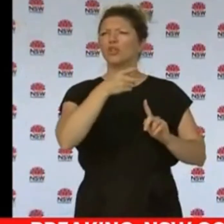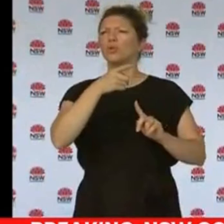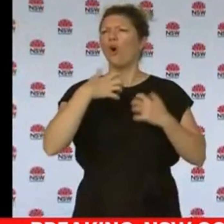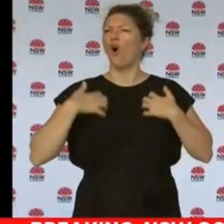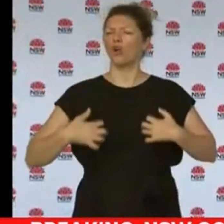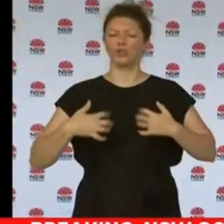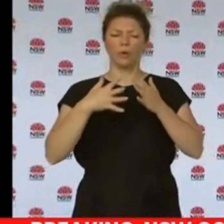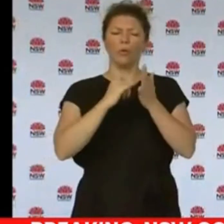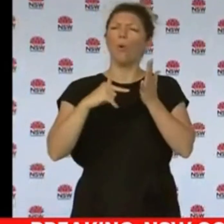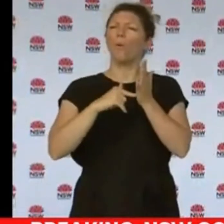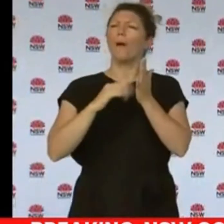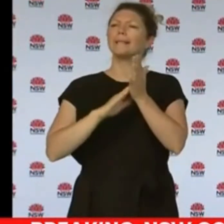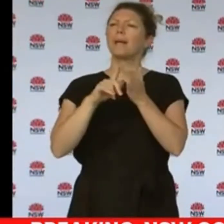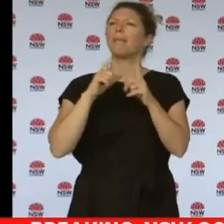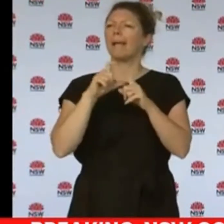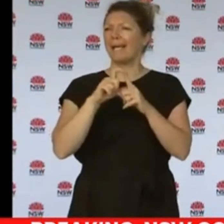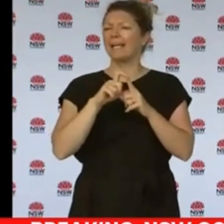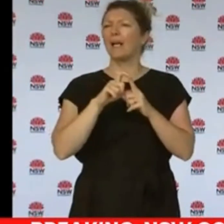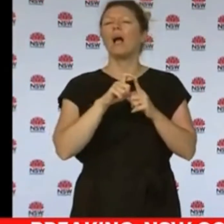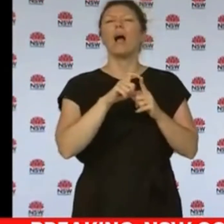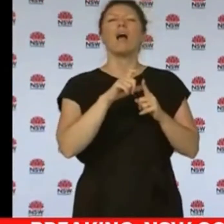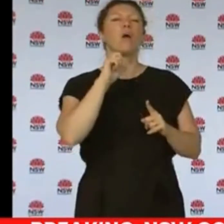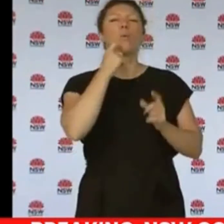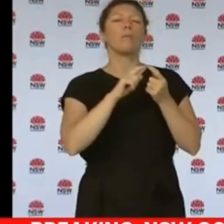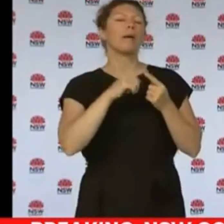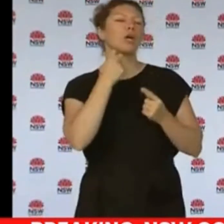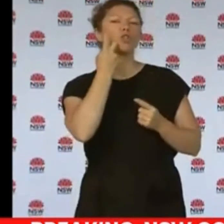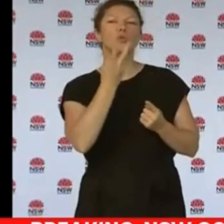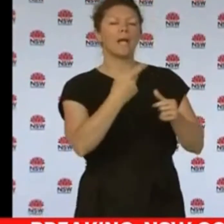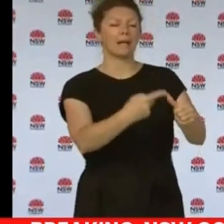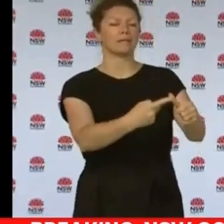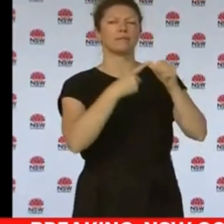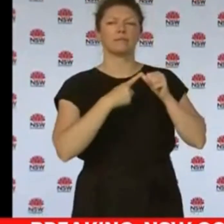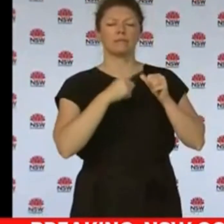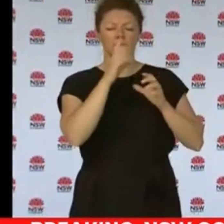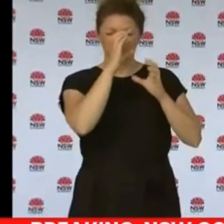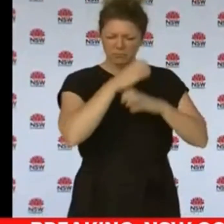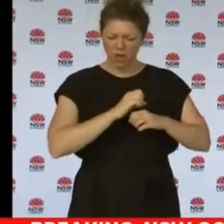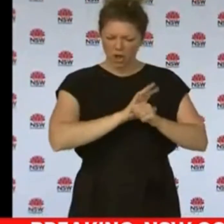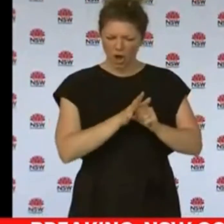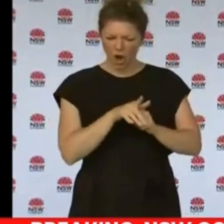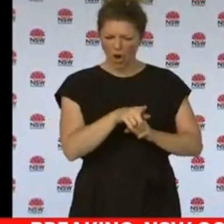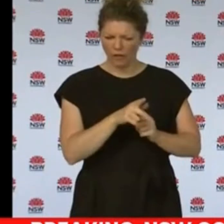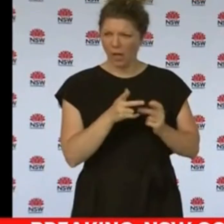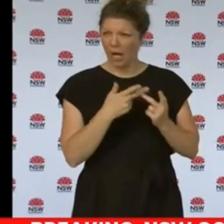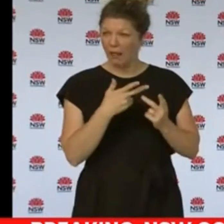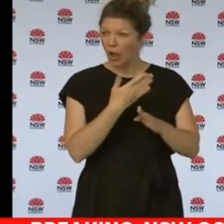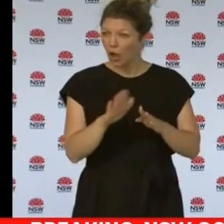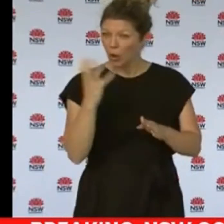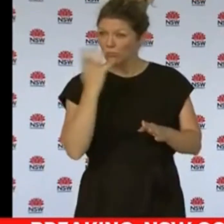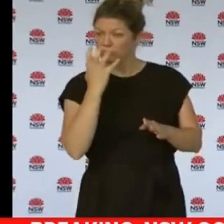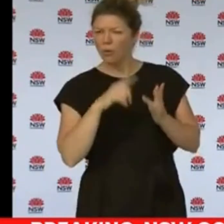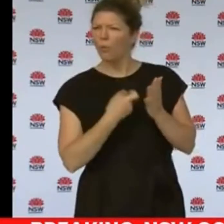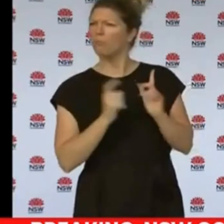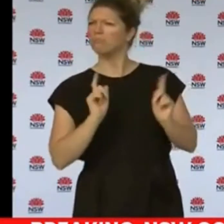are sequenced, and probably in the next 48 hours we will have the results on the sequencing of those individuals. 3 local